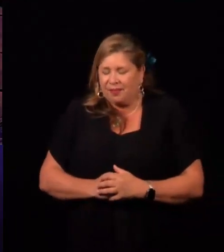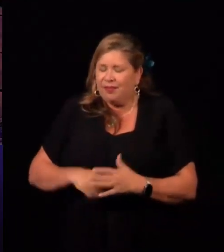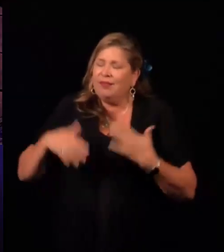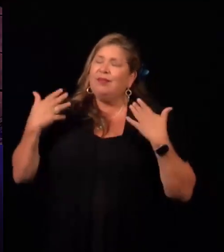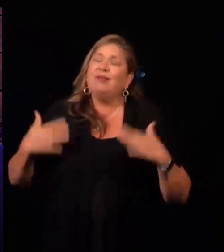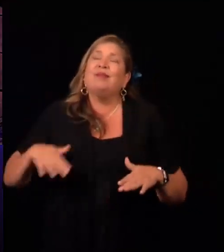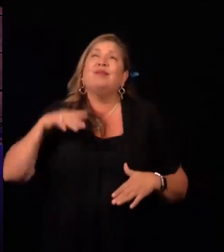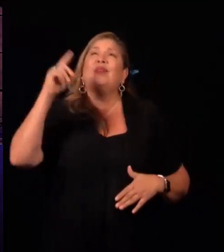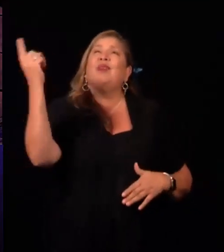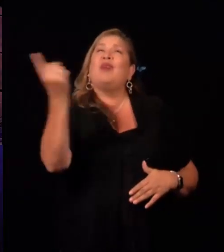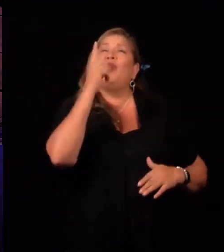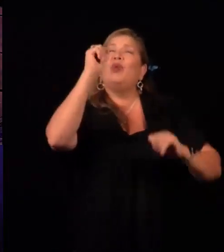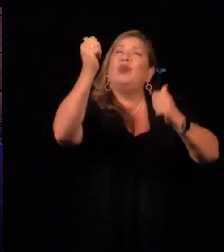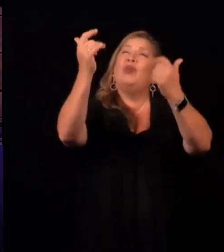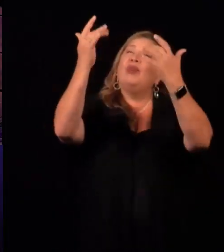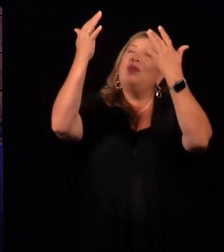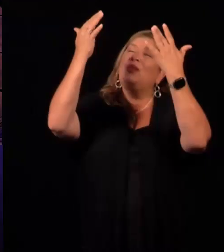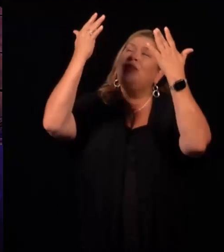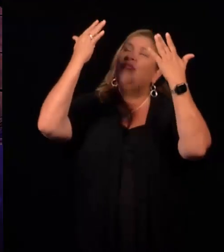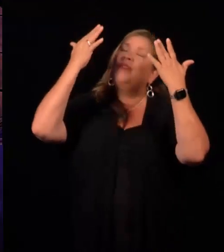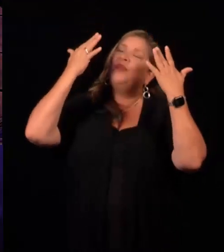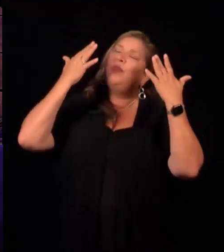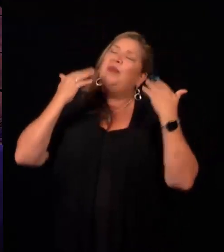You're overwhelmed.